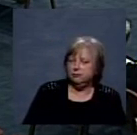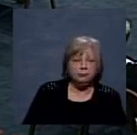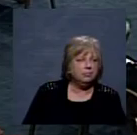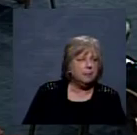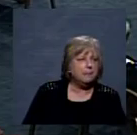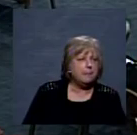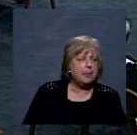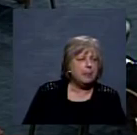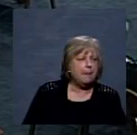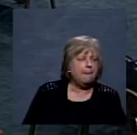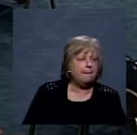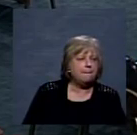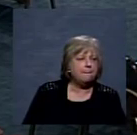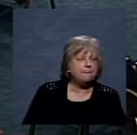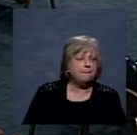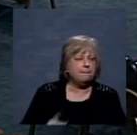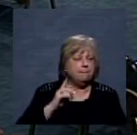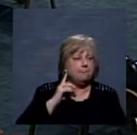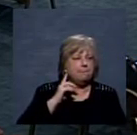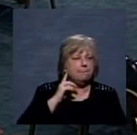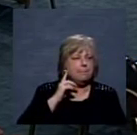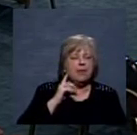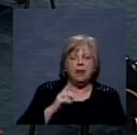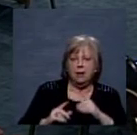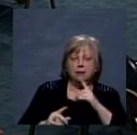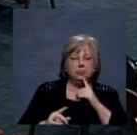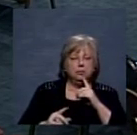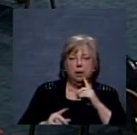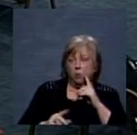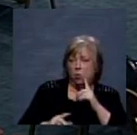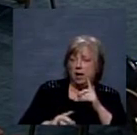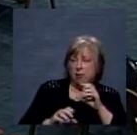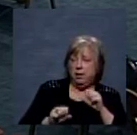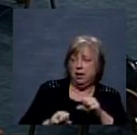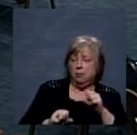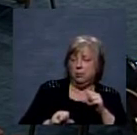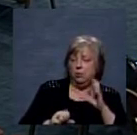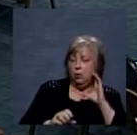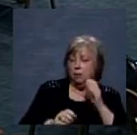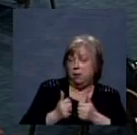Yeah, you'll hit the most of it, if not all of it.